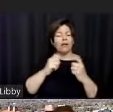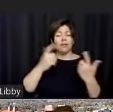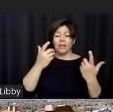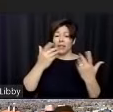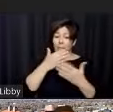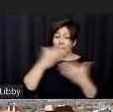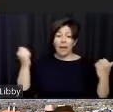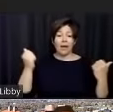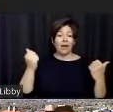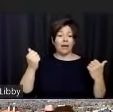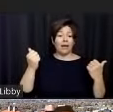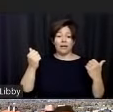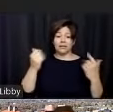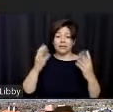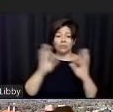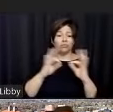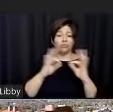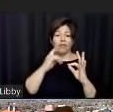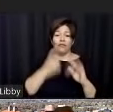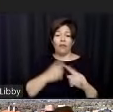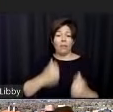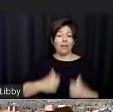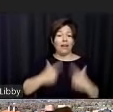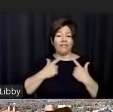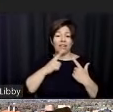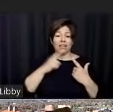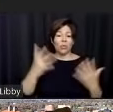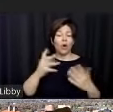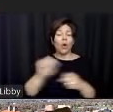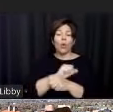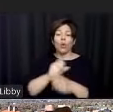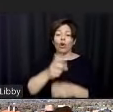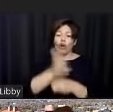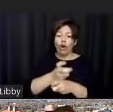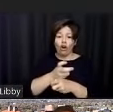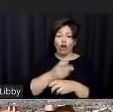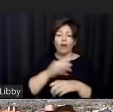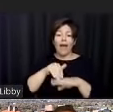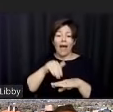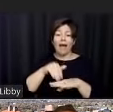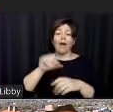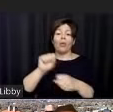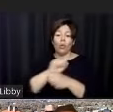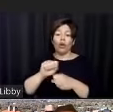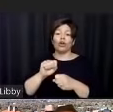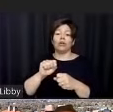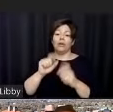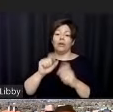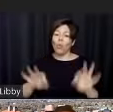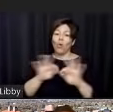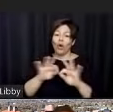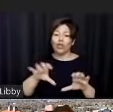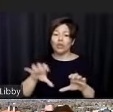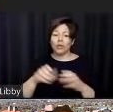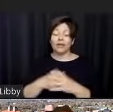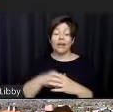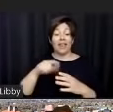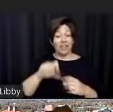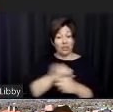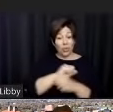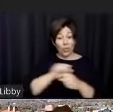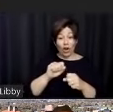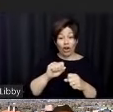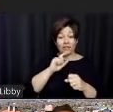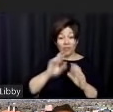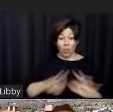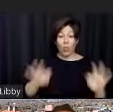that life has to offer is a chance to work hard at work worth doing." And I would add that what makes this work worth